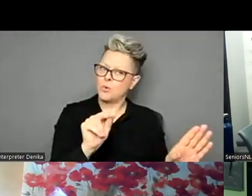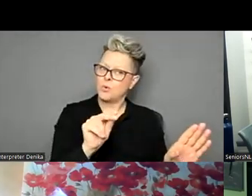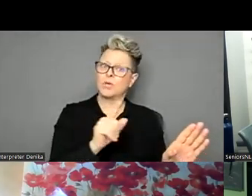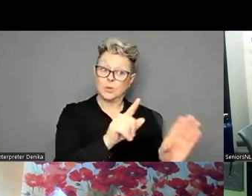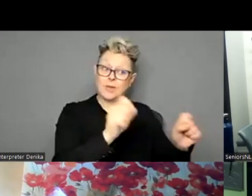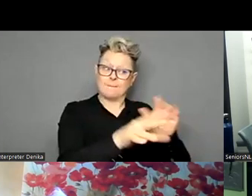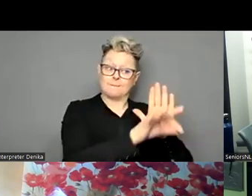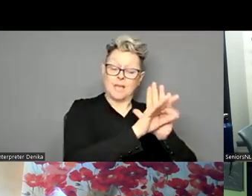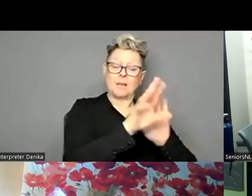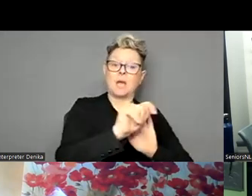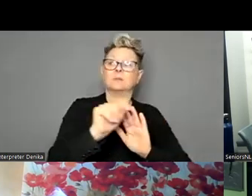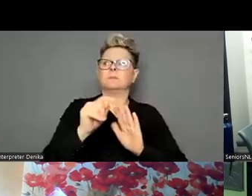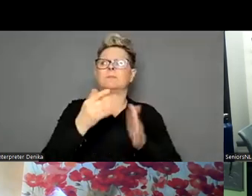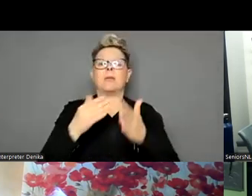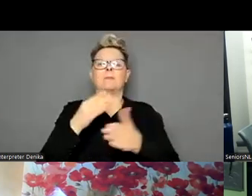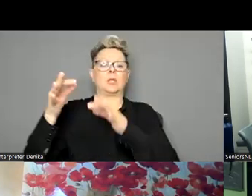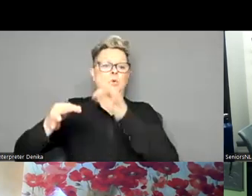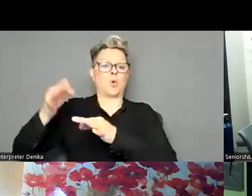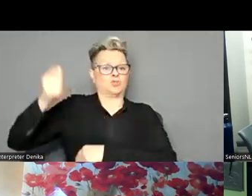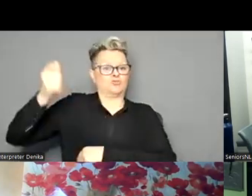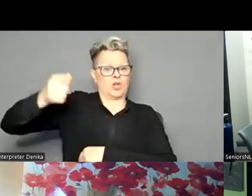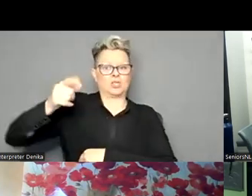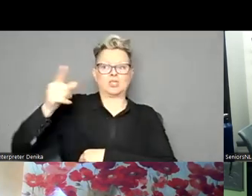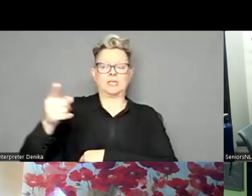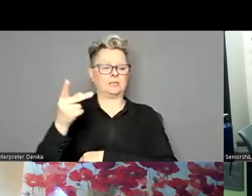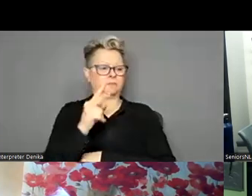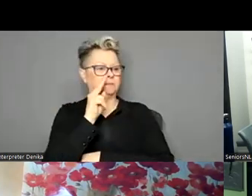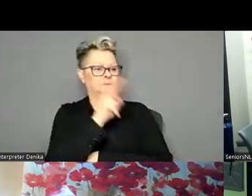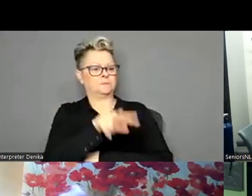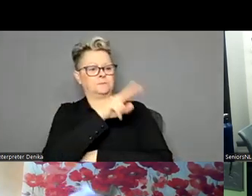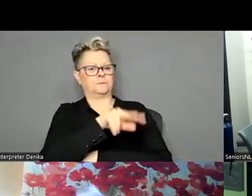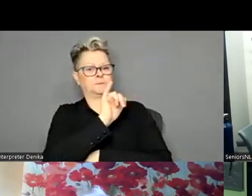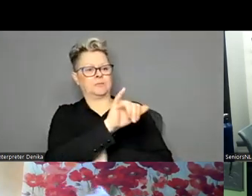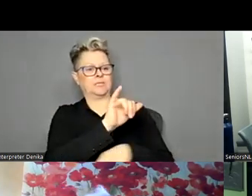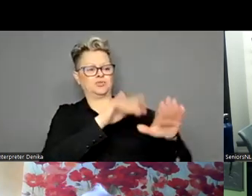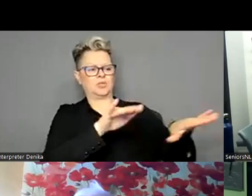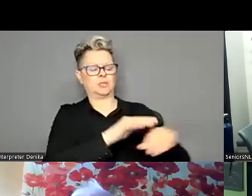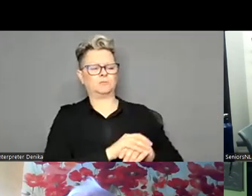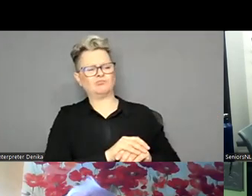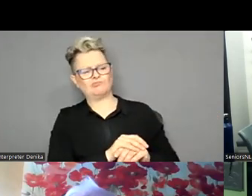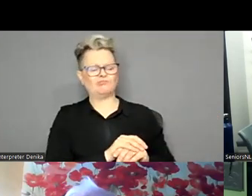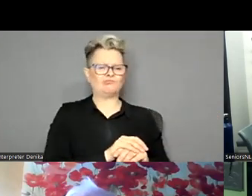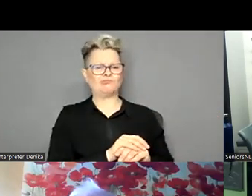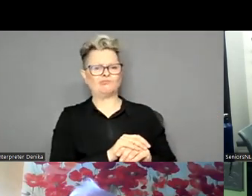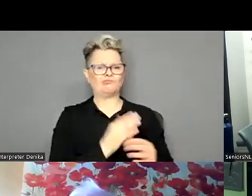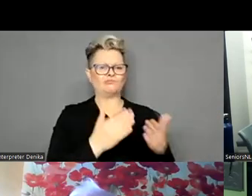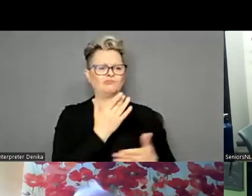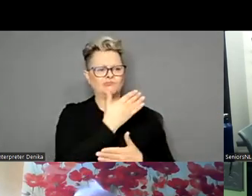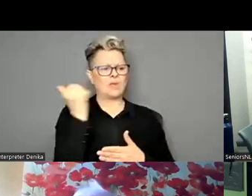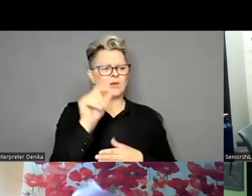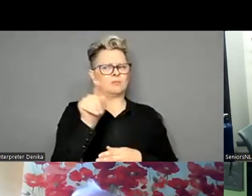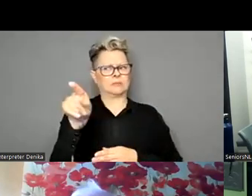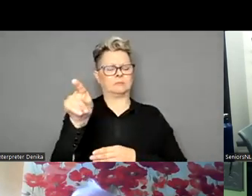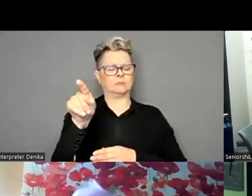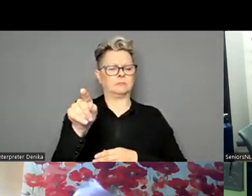like make other orders depending on what the child's scenario is at that time. So there's only so